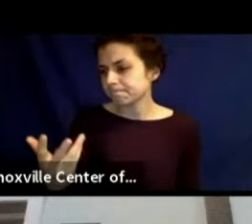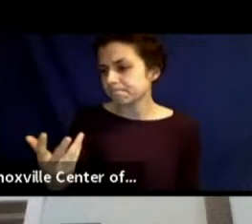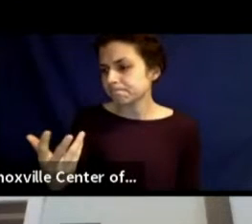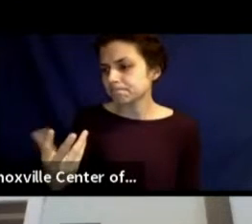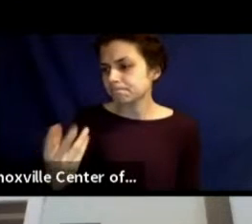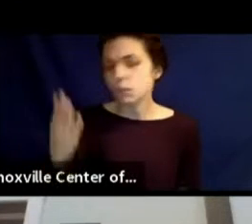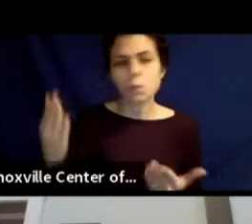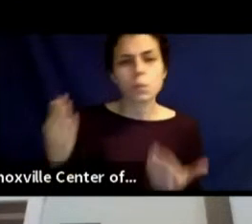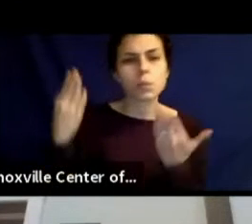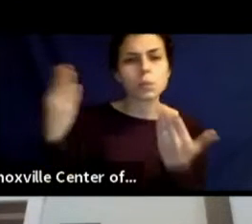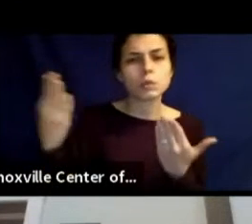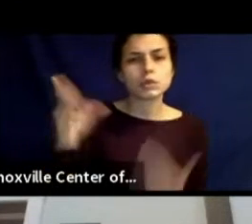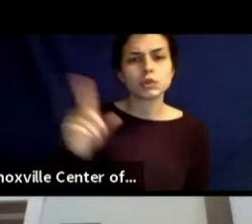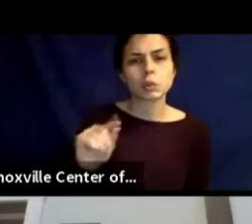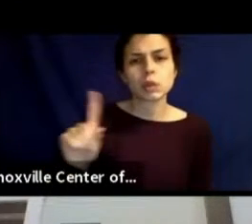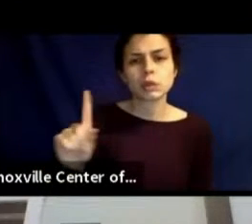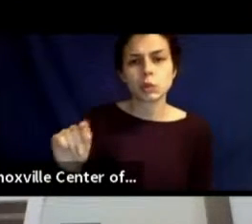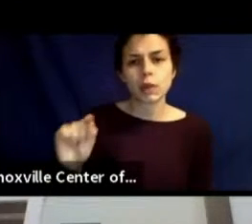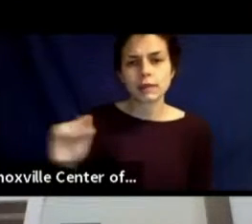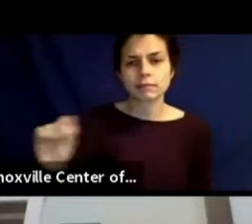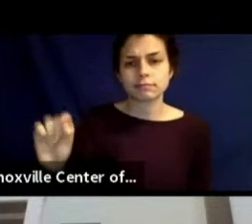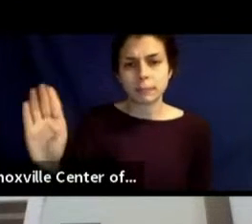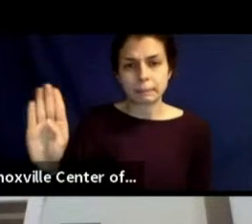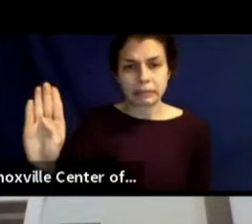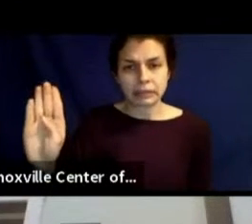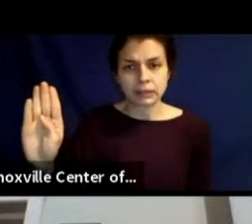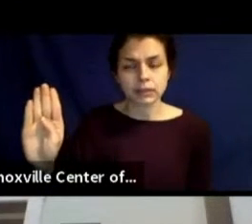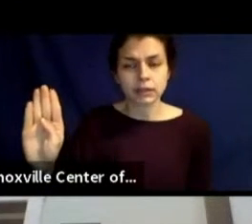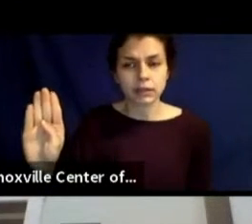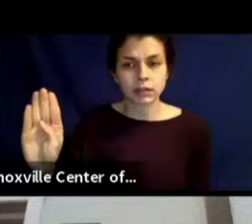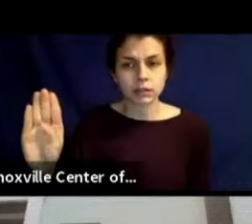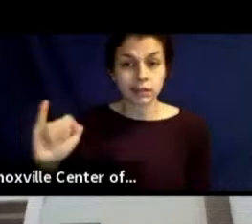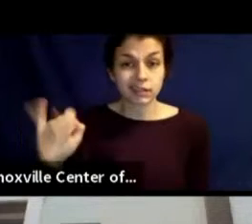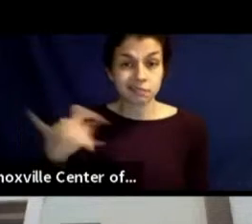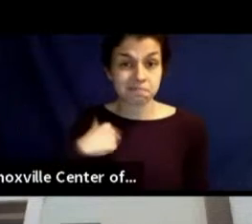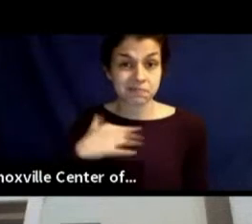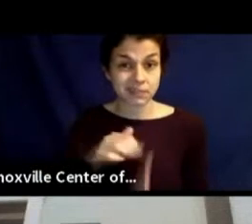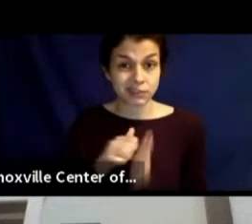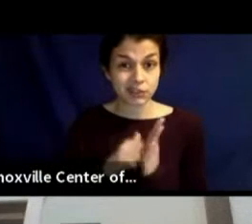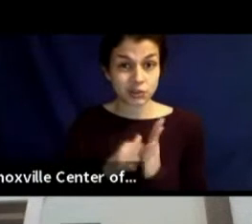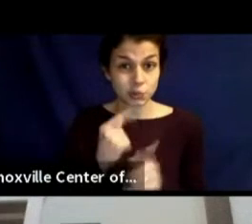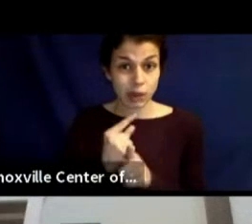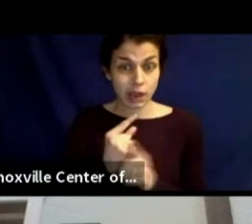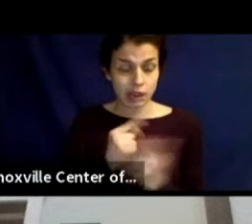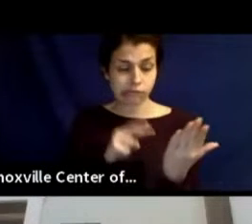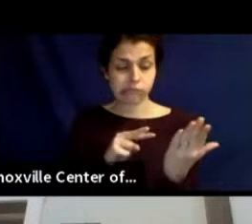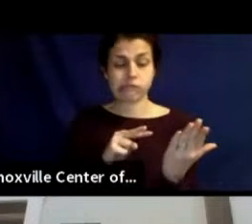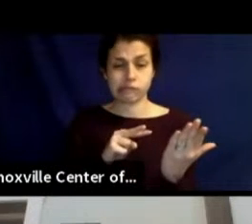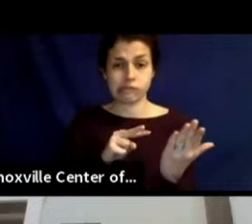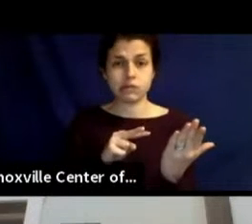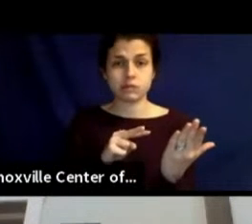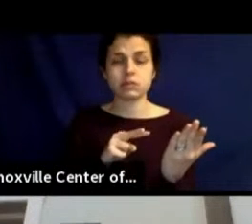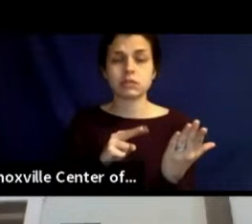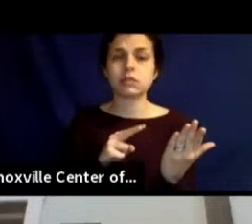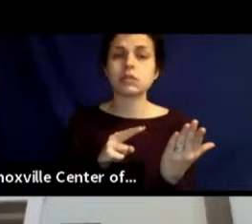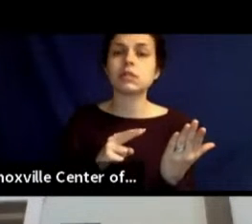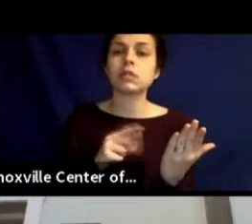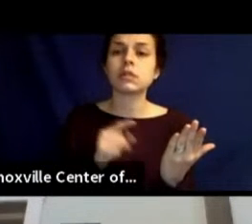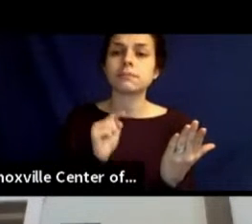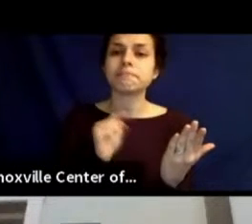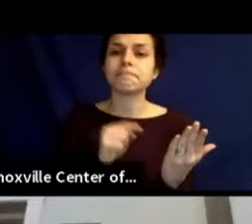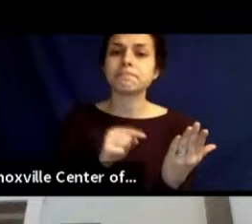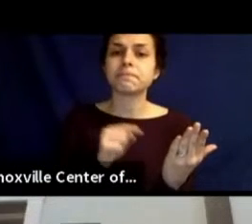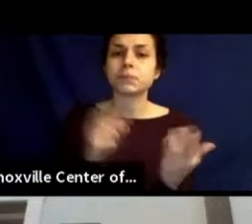proposal 2020B, if my agenda serves me correctly, which is